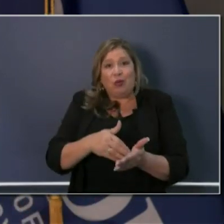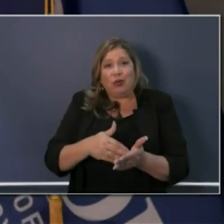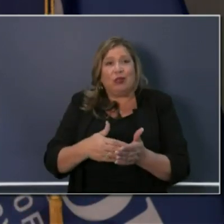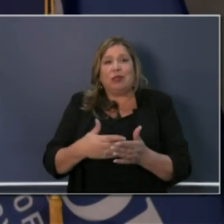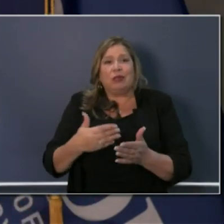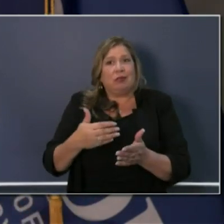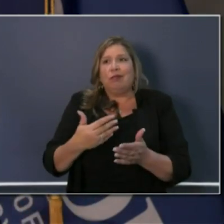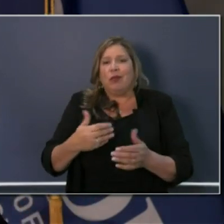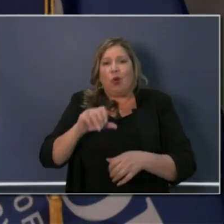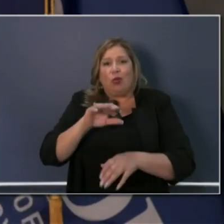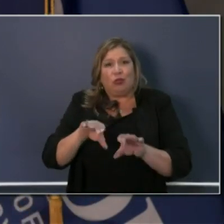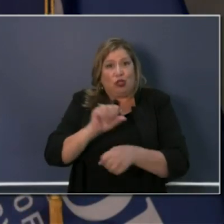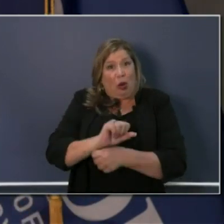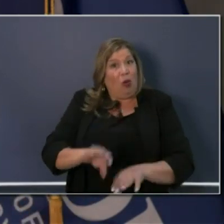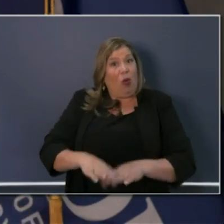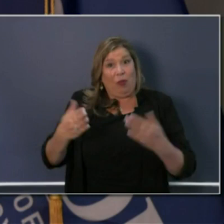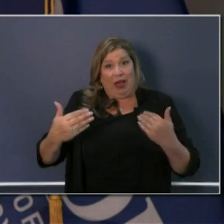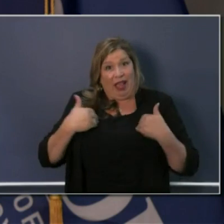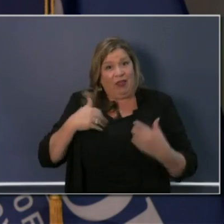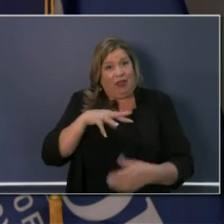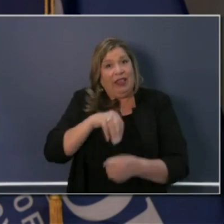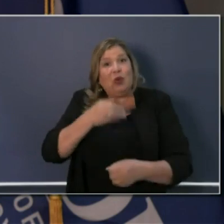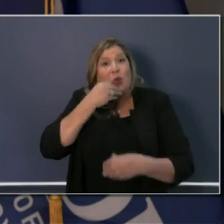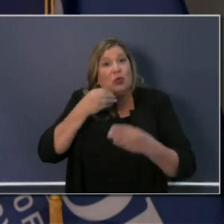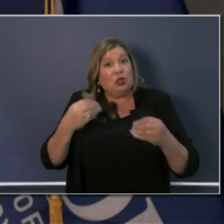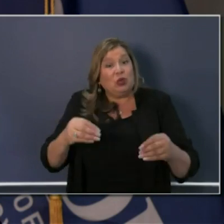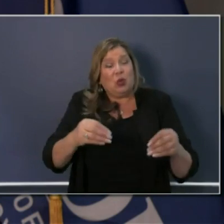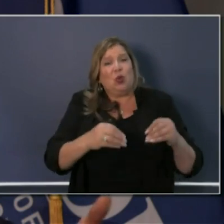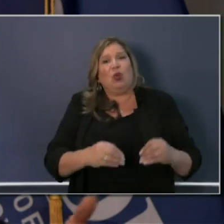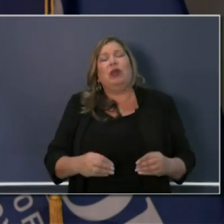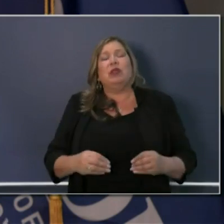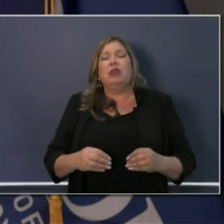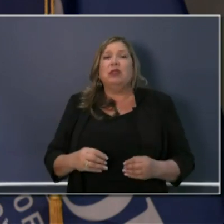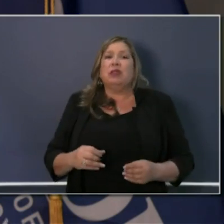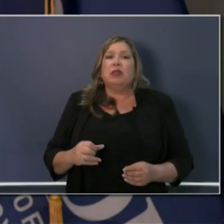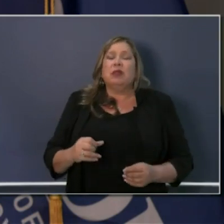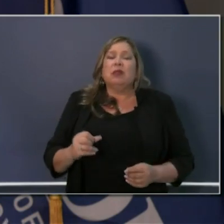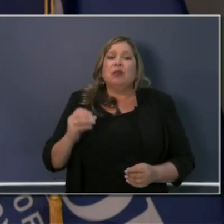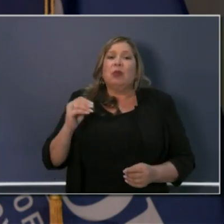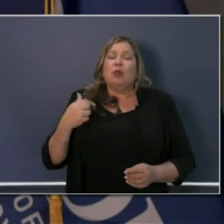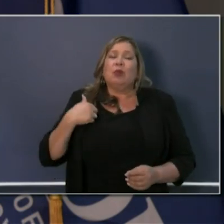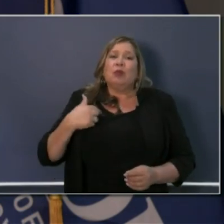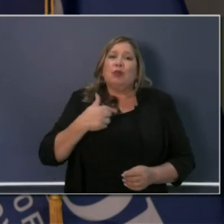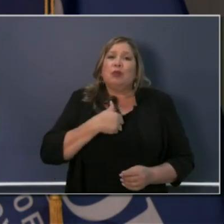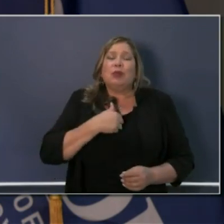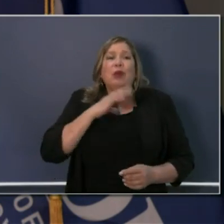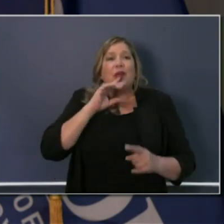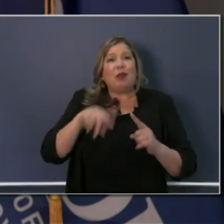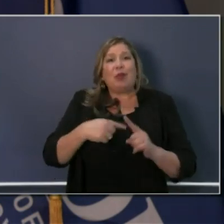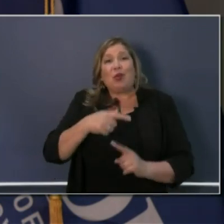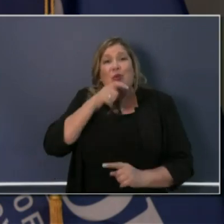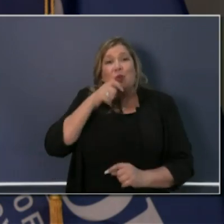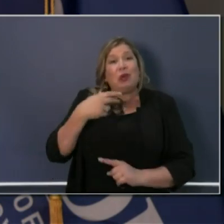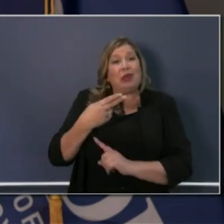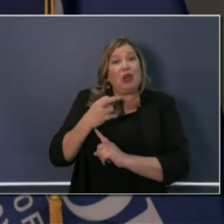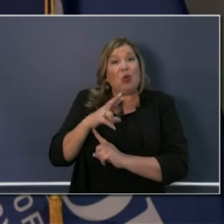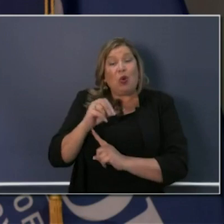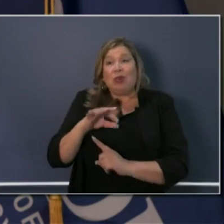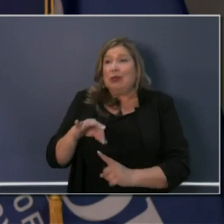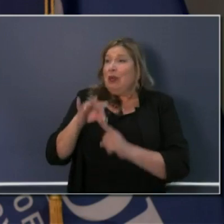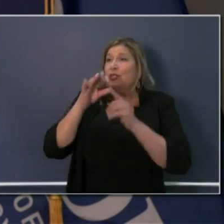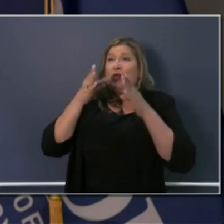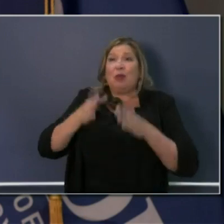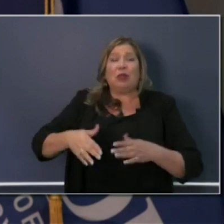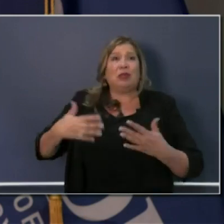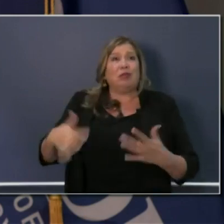jobs just in that space. And it just redefines when we talk about heroes. It's, men and